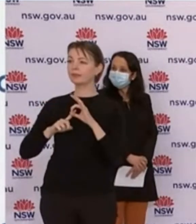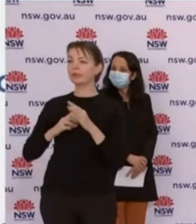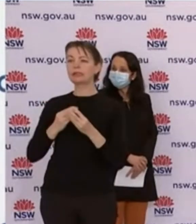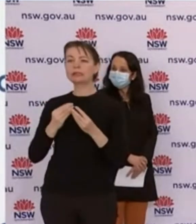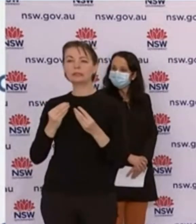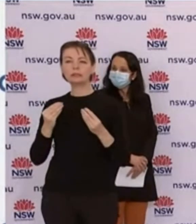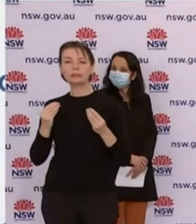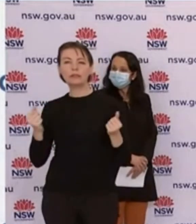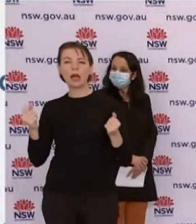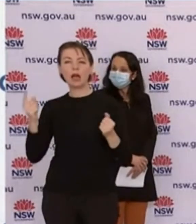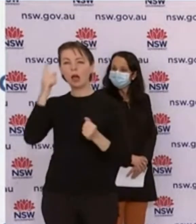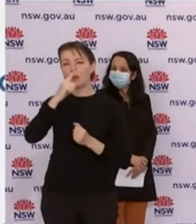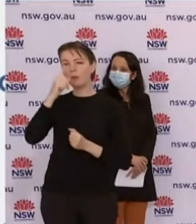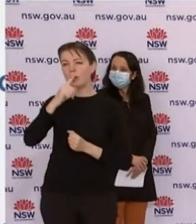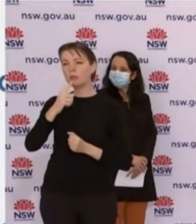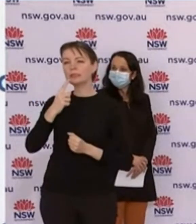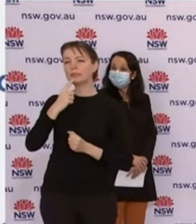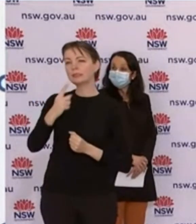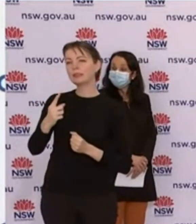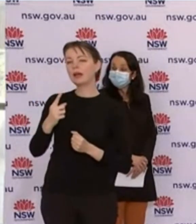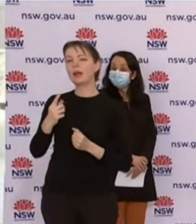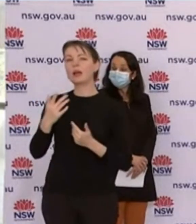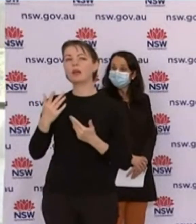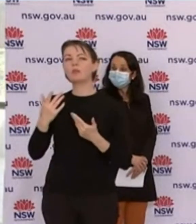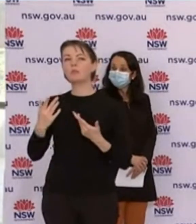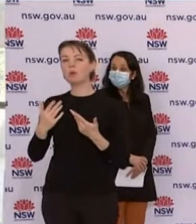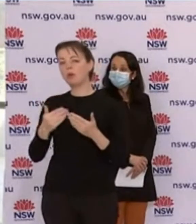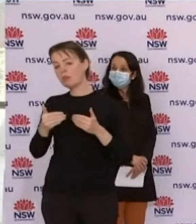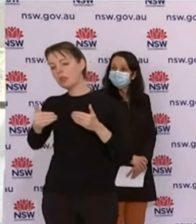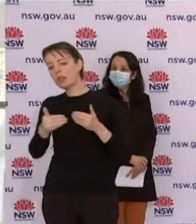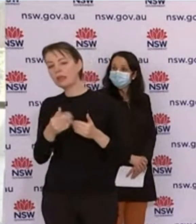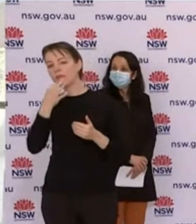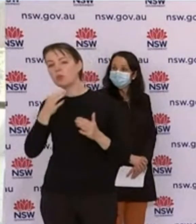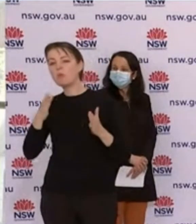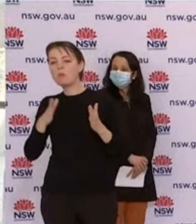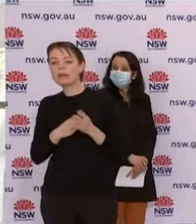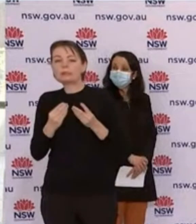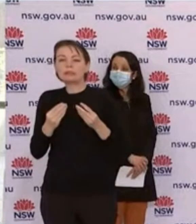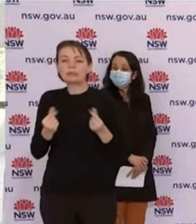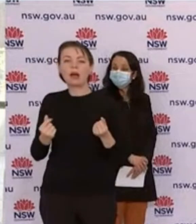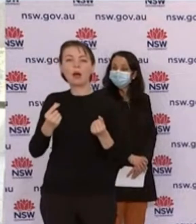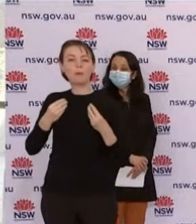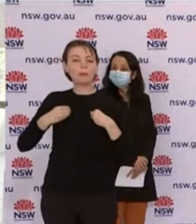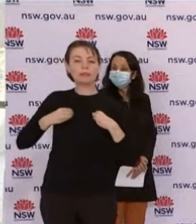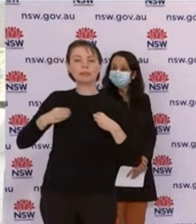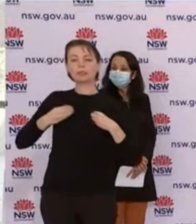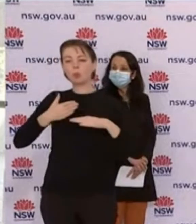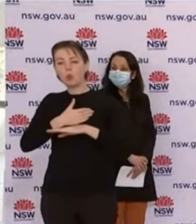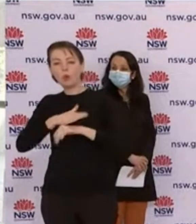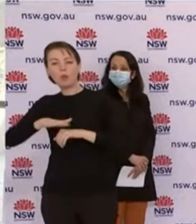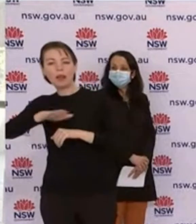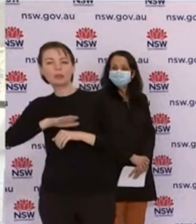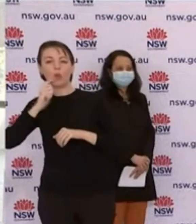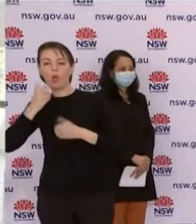of industry-specific trials reopening, for example, over the next few months? For example, hair salons, beauty salons. Can you confirm